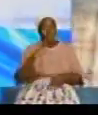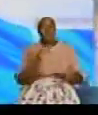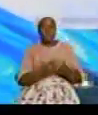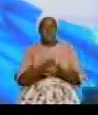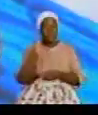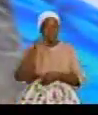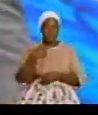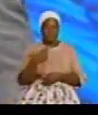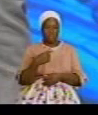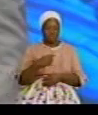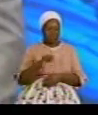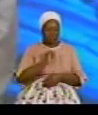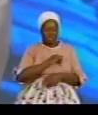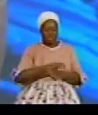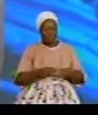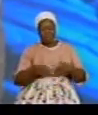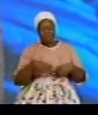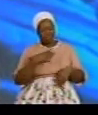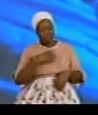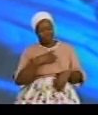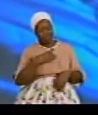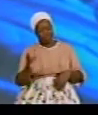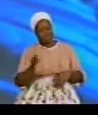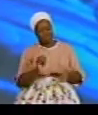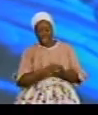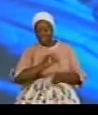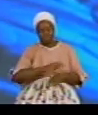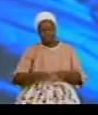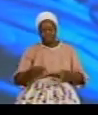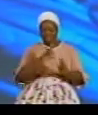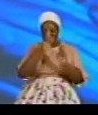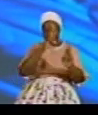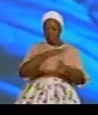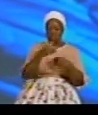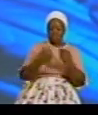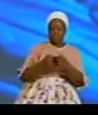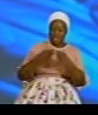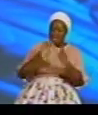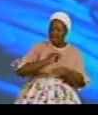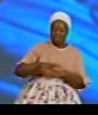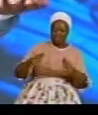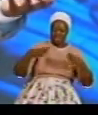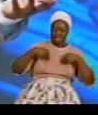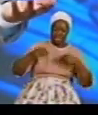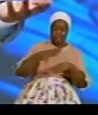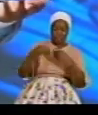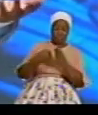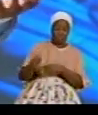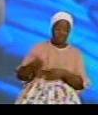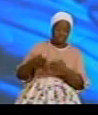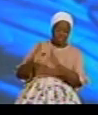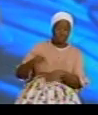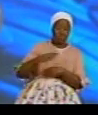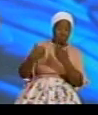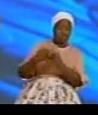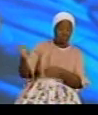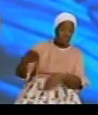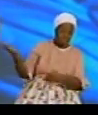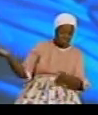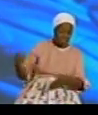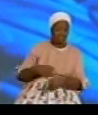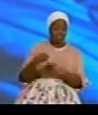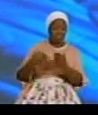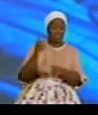say, I don't respect those leaders, I don't accept those leaders. All that is tradition. And